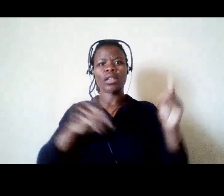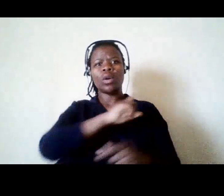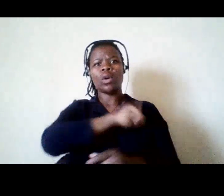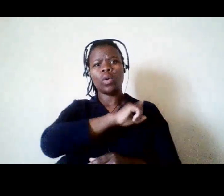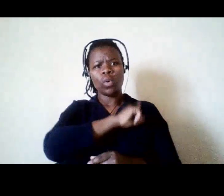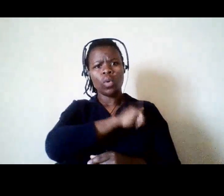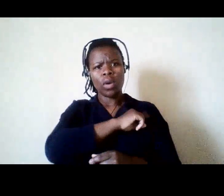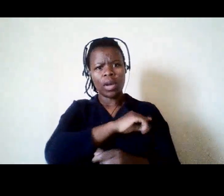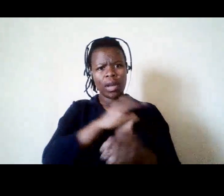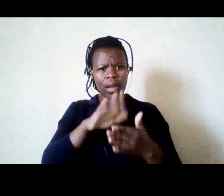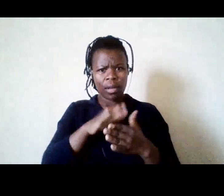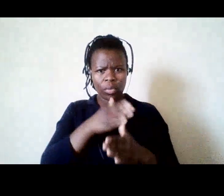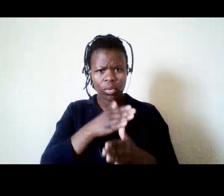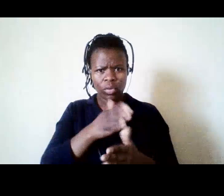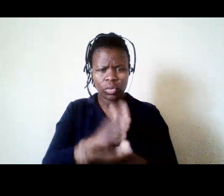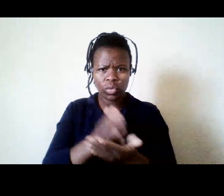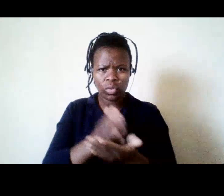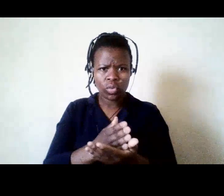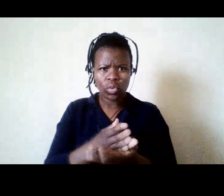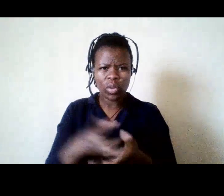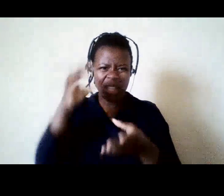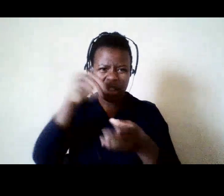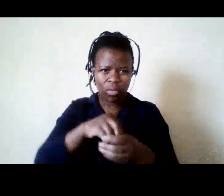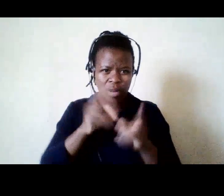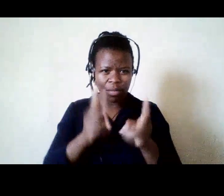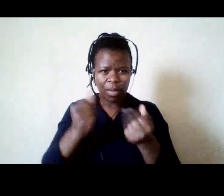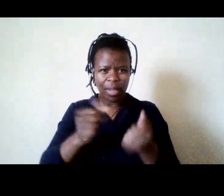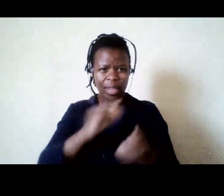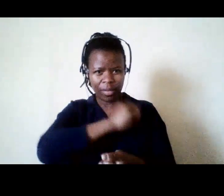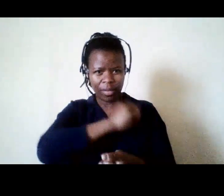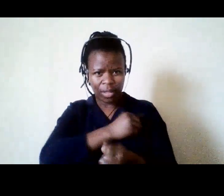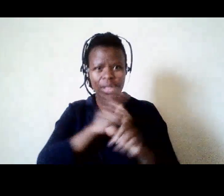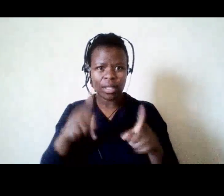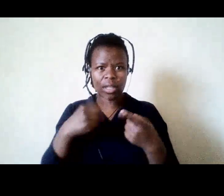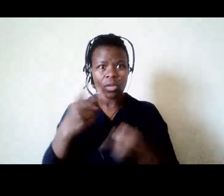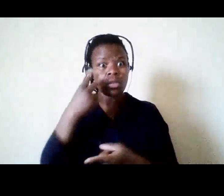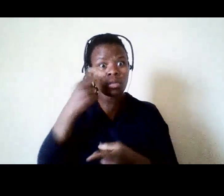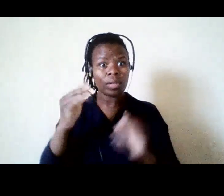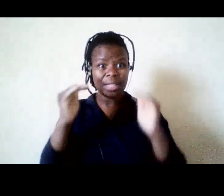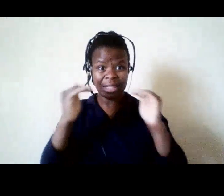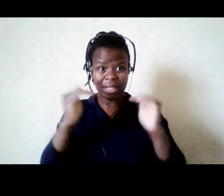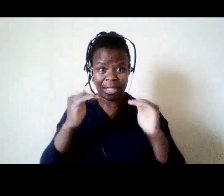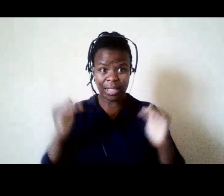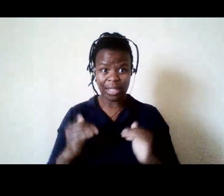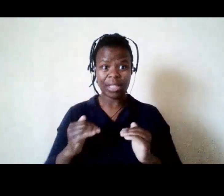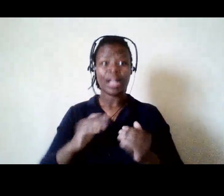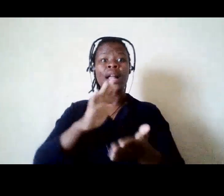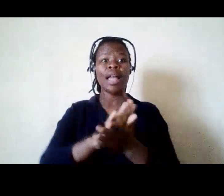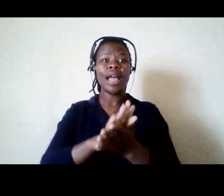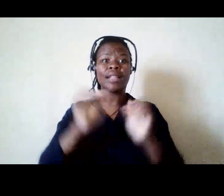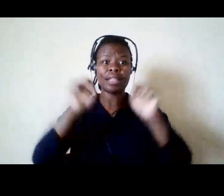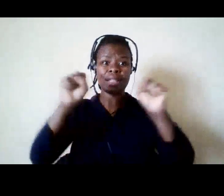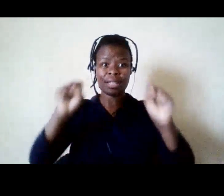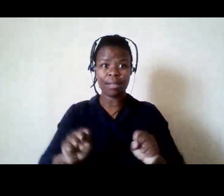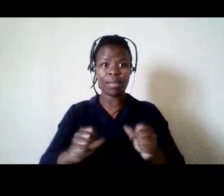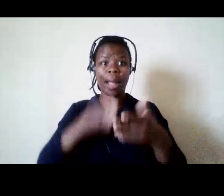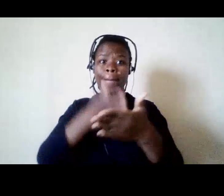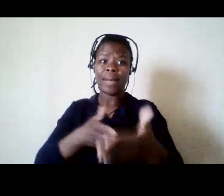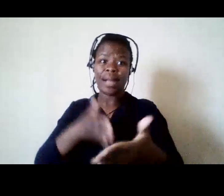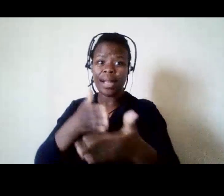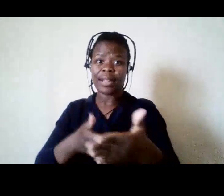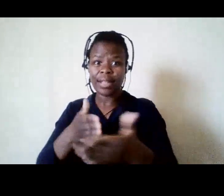people with disability. You will not look at the structural and systemic barriers, because without looking at the structural